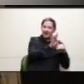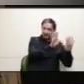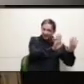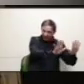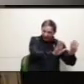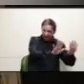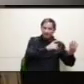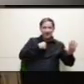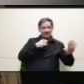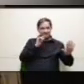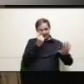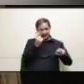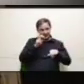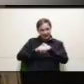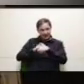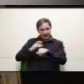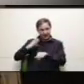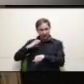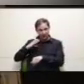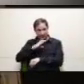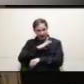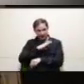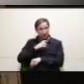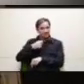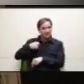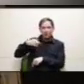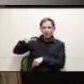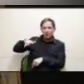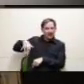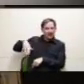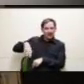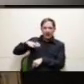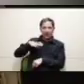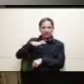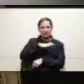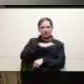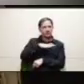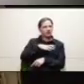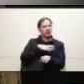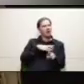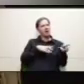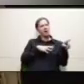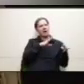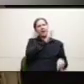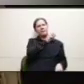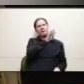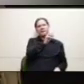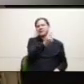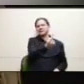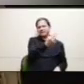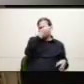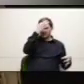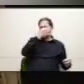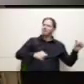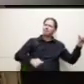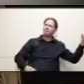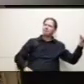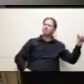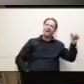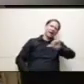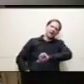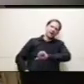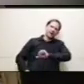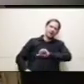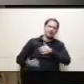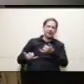the council. And you haven't gone to the council. Instead, the MM has come back, and there's a riot